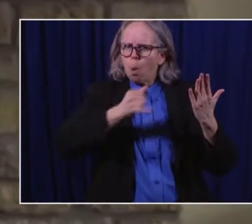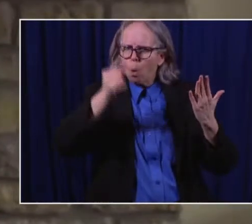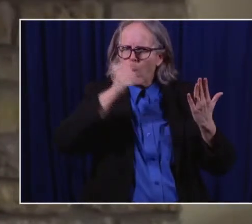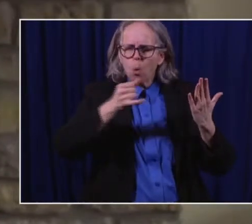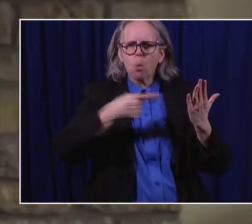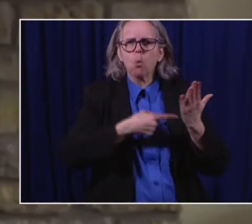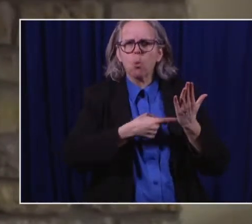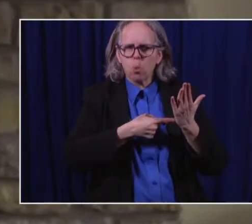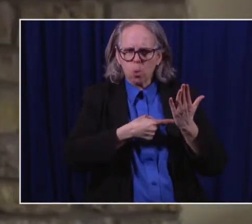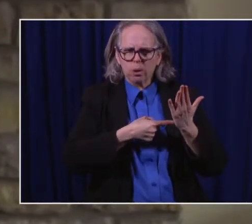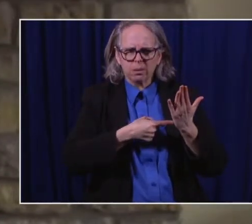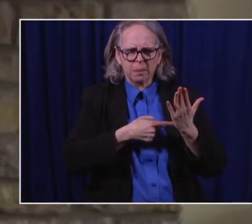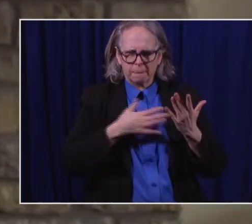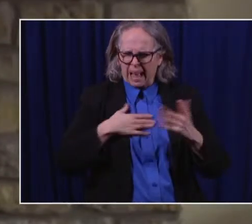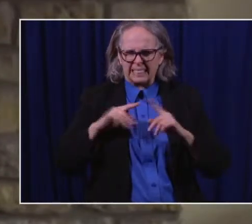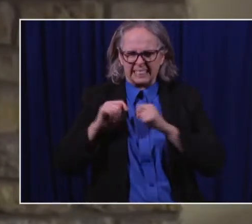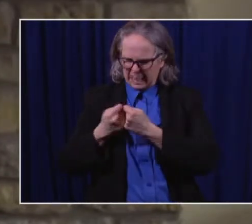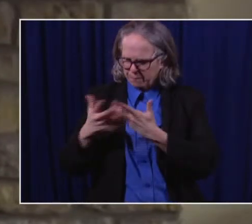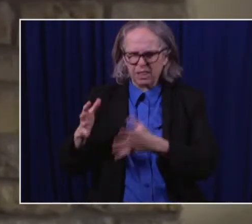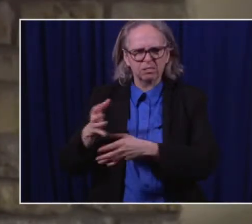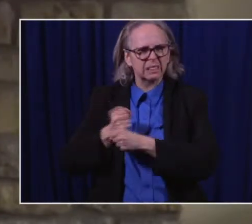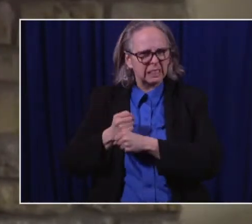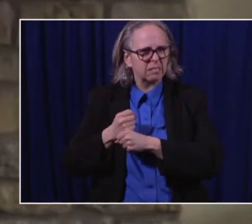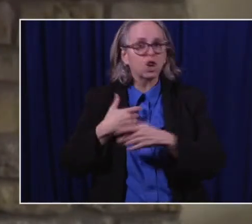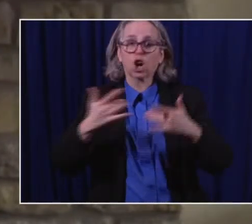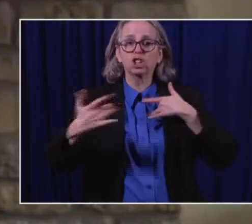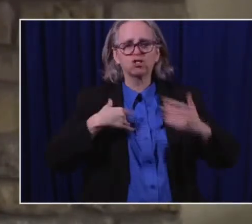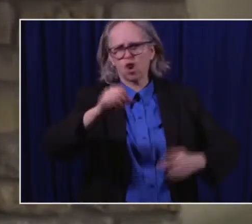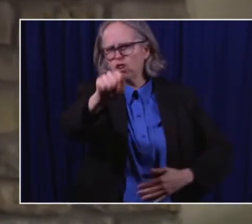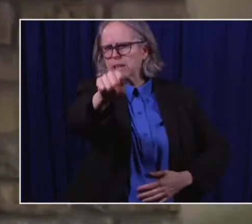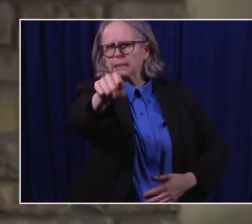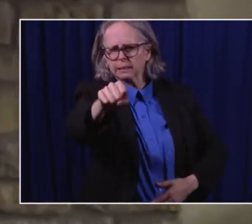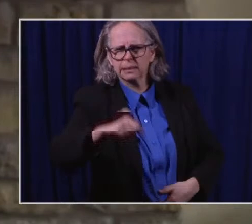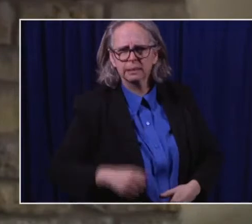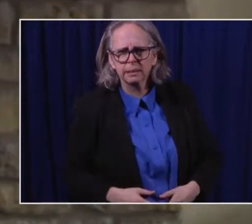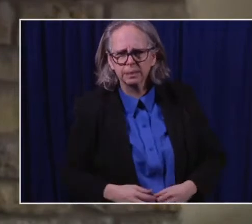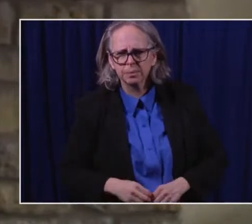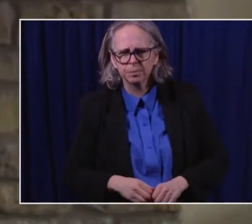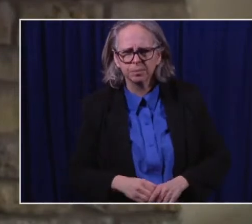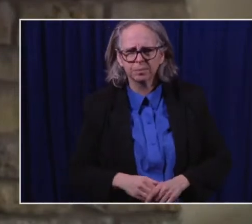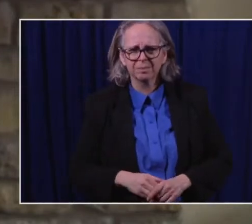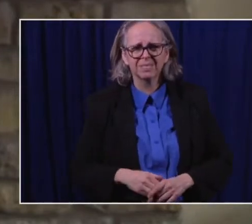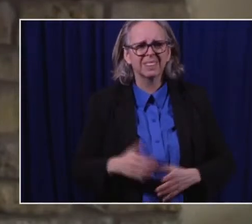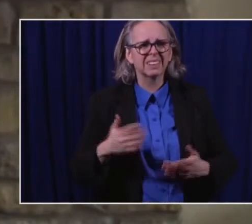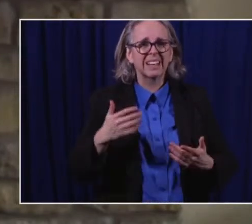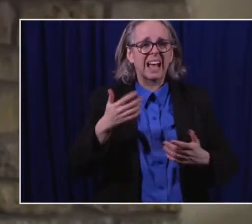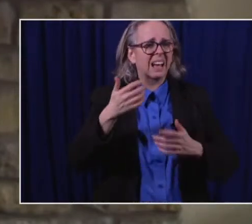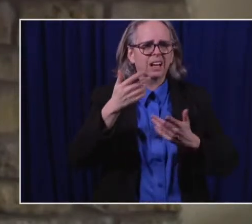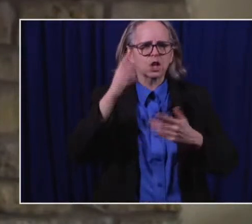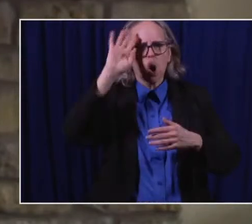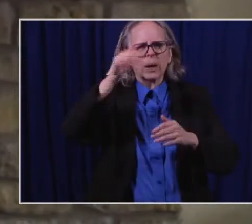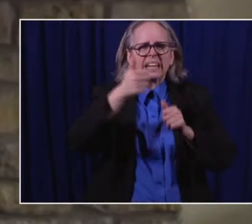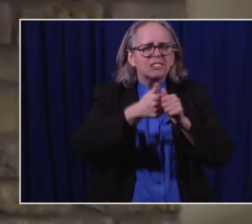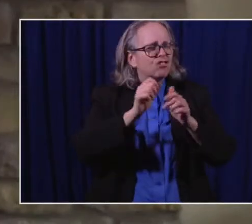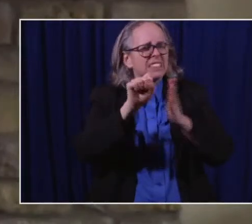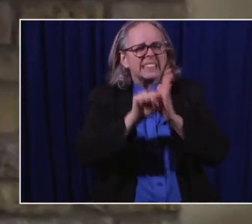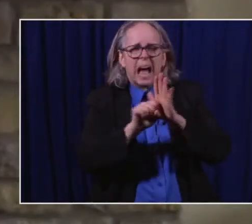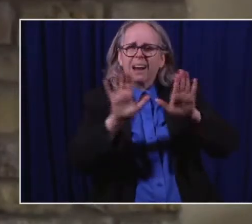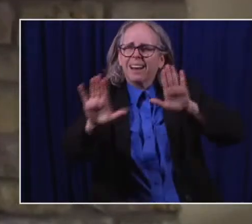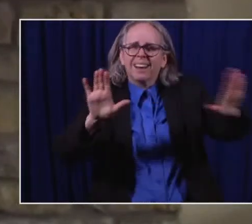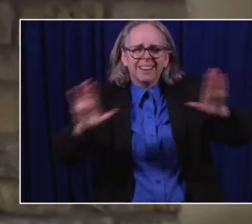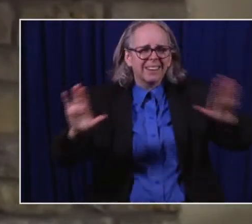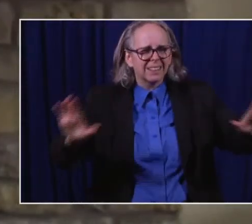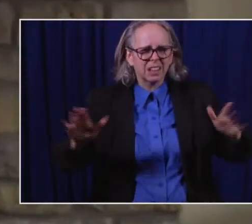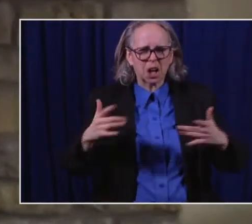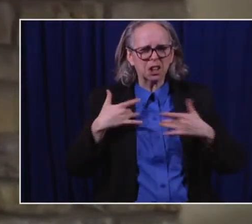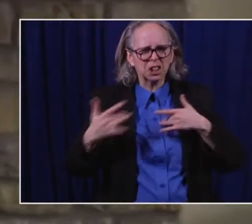yes, we're concerned, and but I think every state, frankly, is on a much higher level of